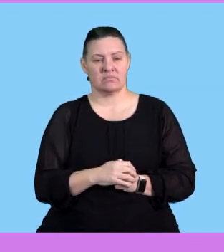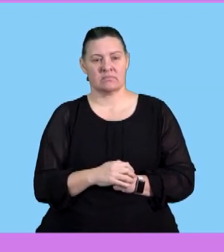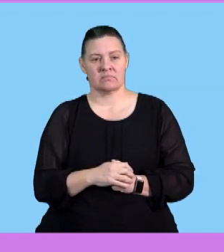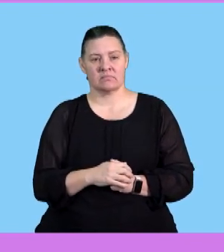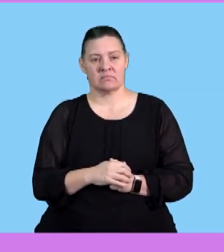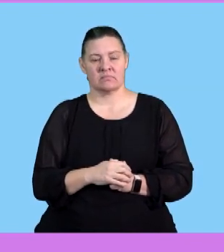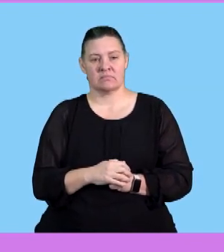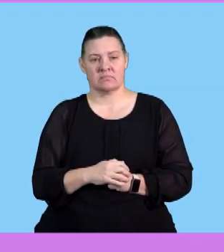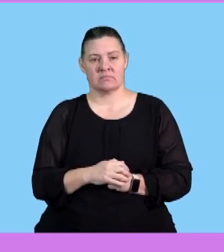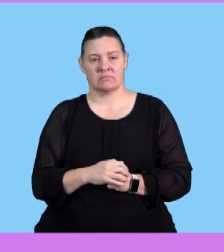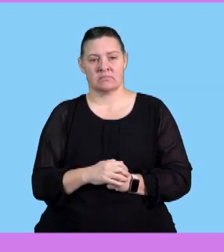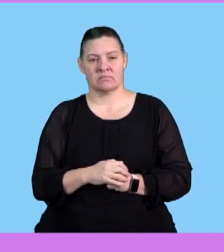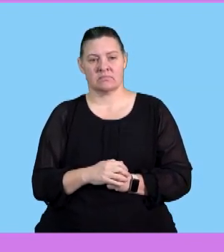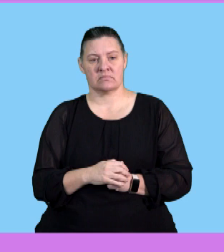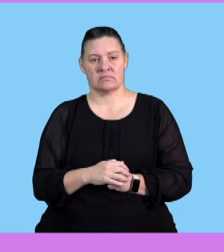234.78.